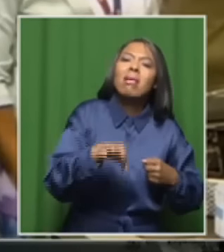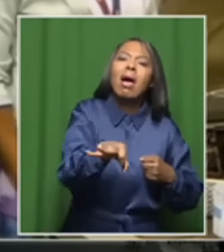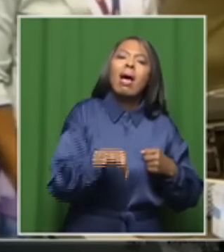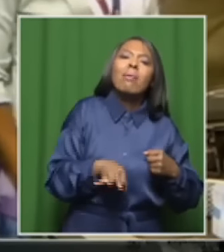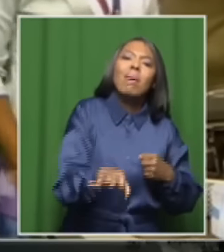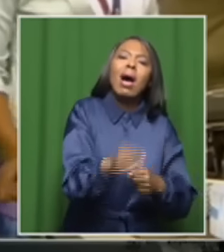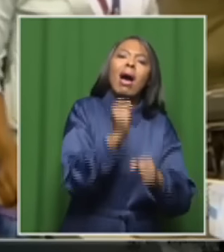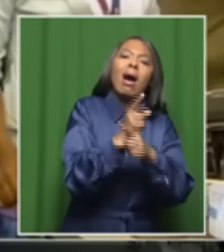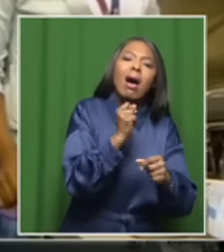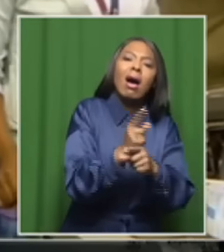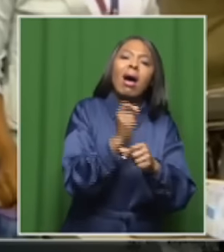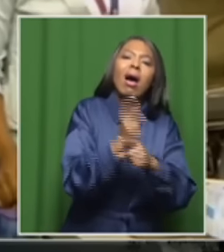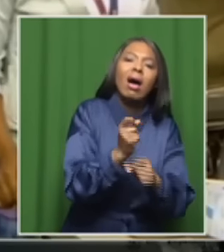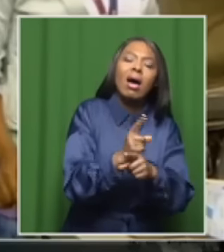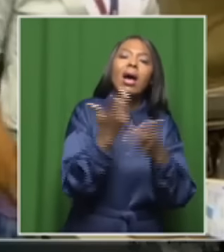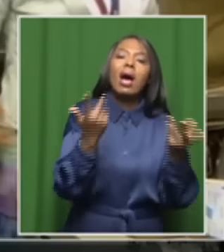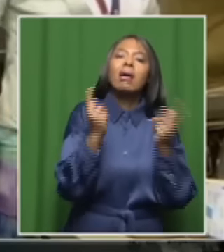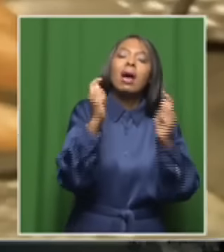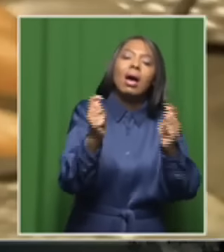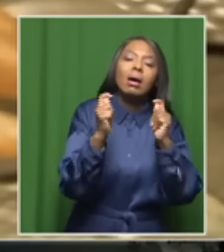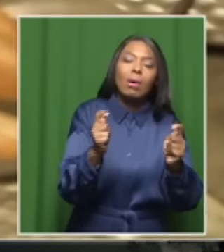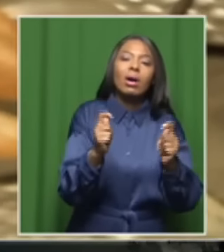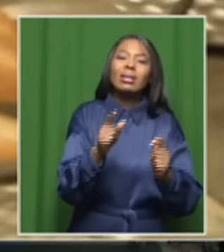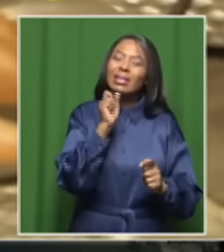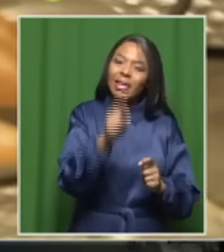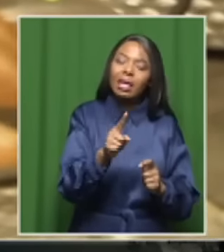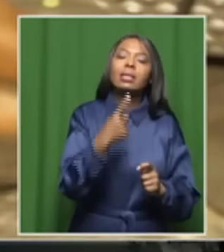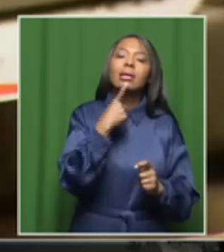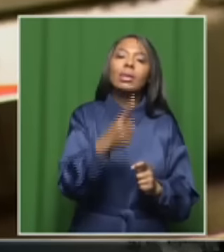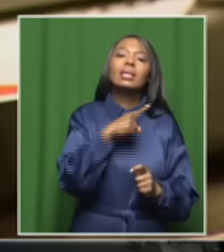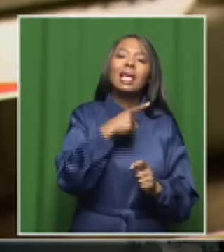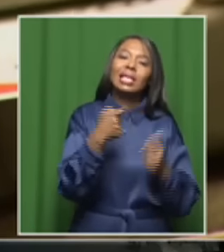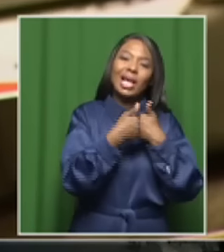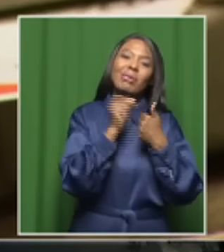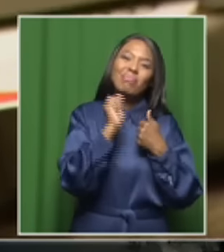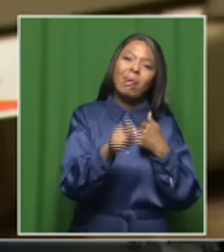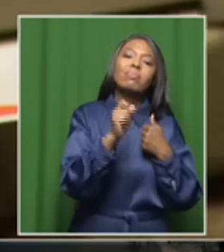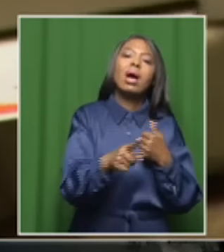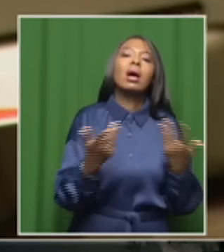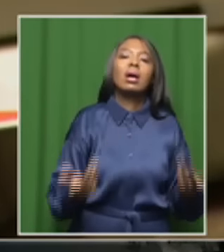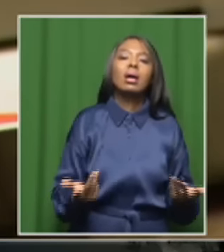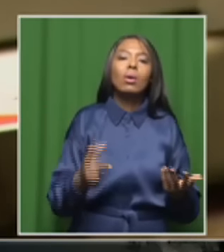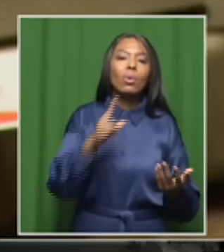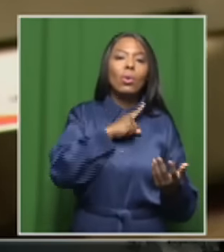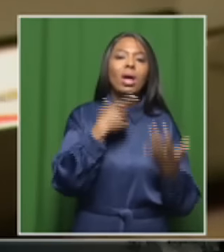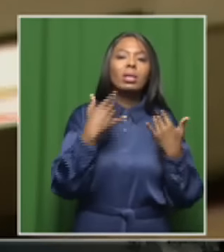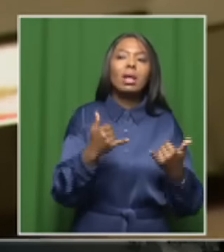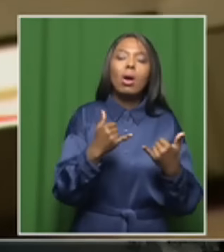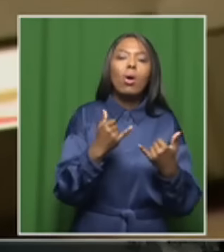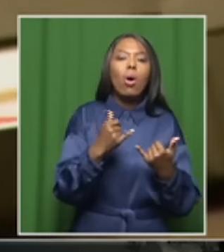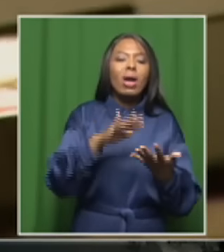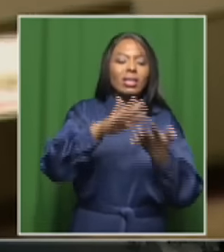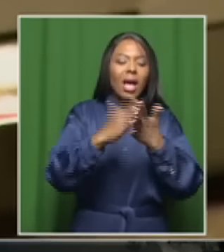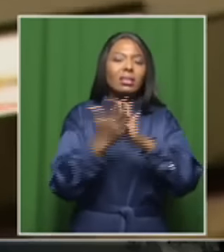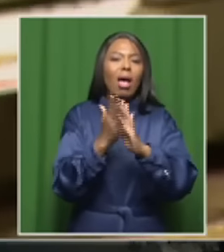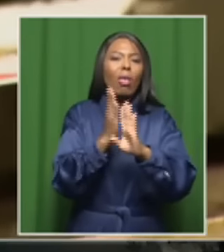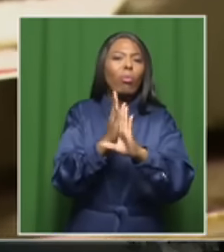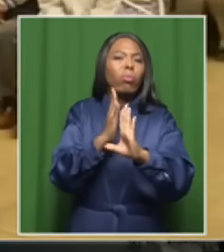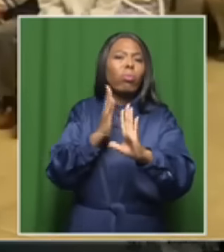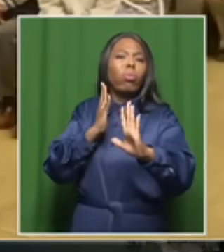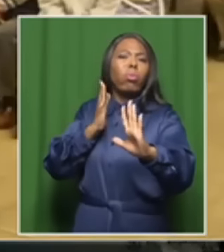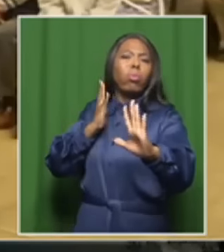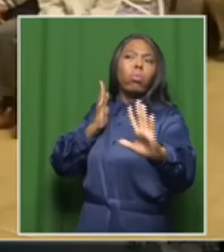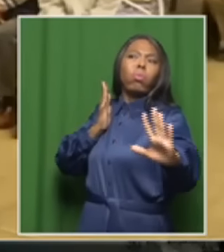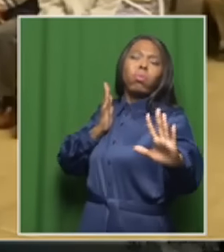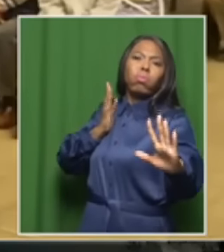they are unachievable to a great extent, because the queues of SASSA are well documented